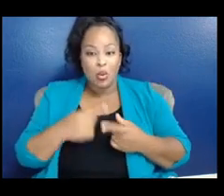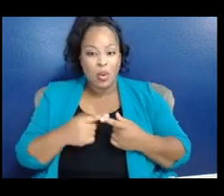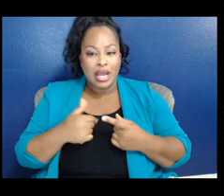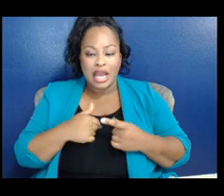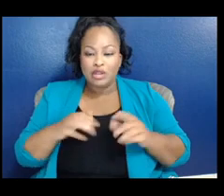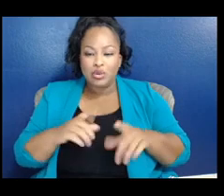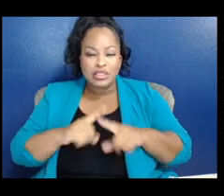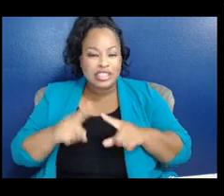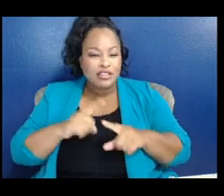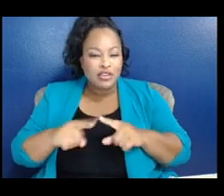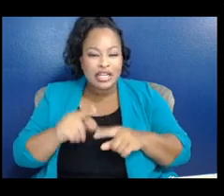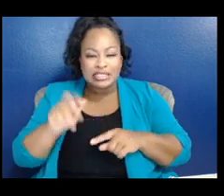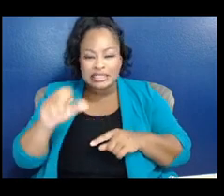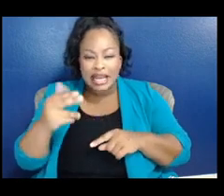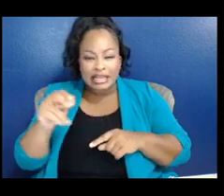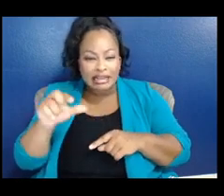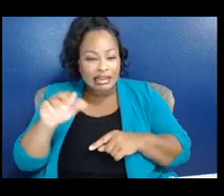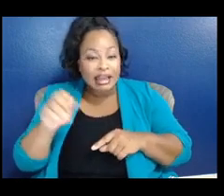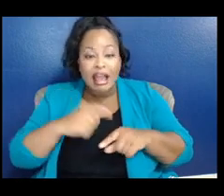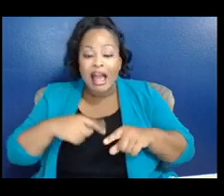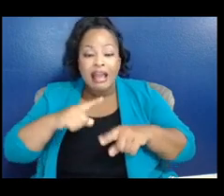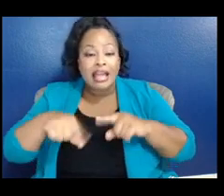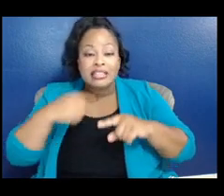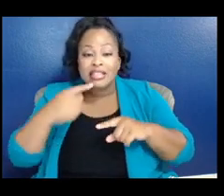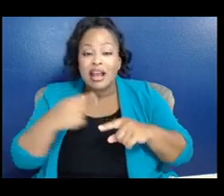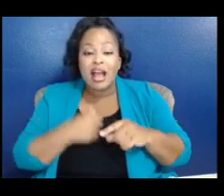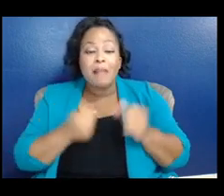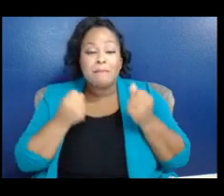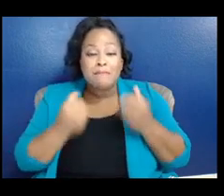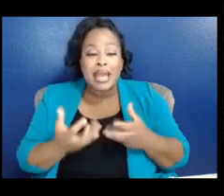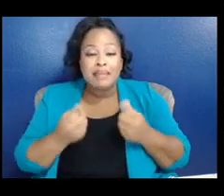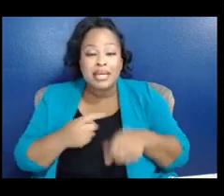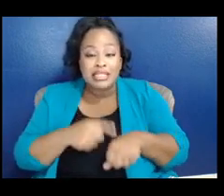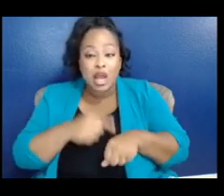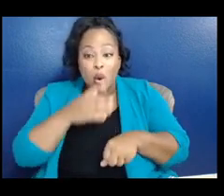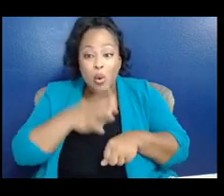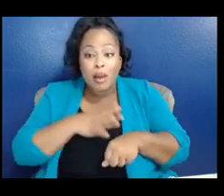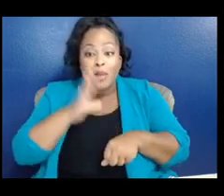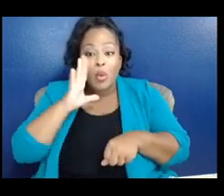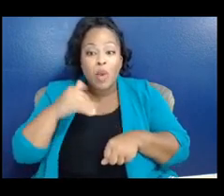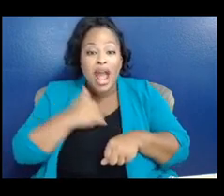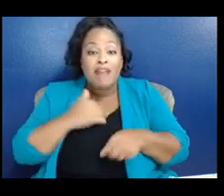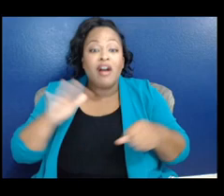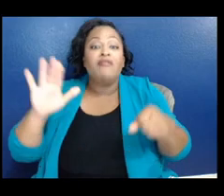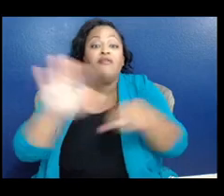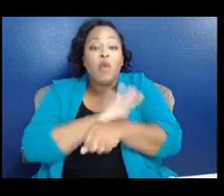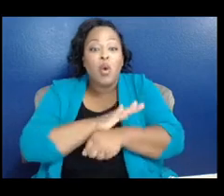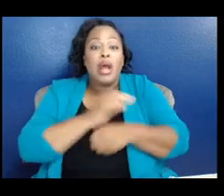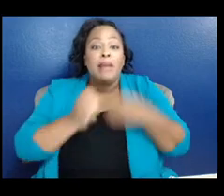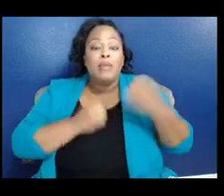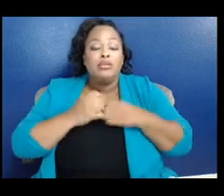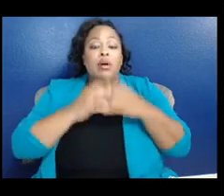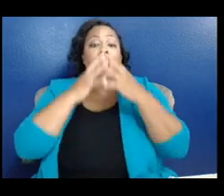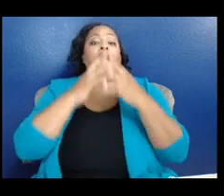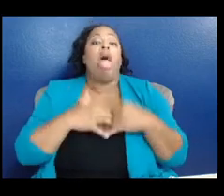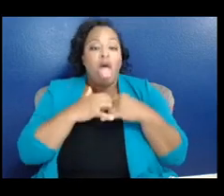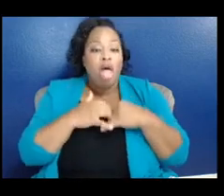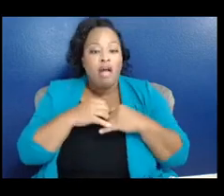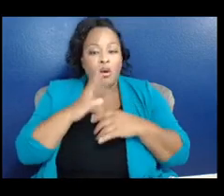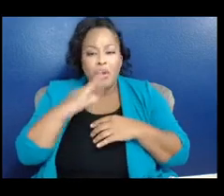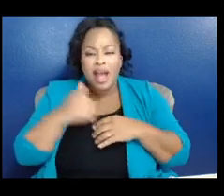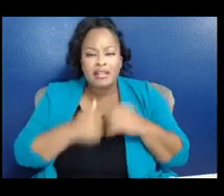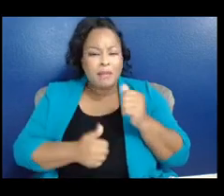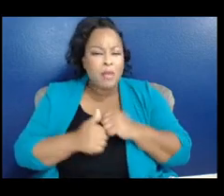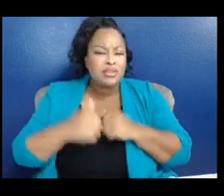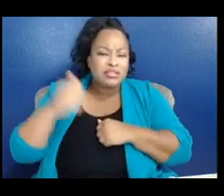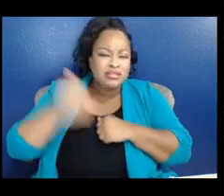techniques on the ovaries, I can't tell you there are countless times when women will have a full on emotional letdown. I mean, they could have the most toughest